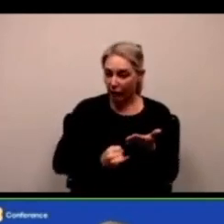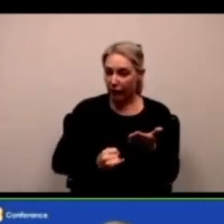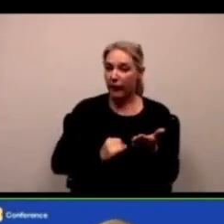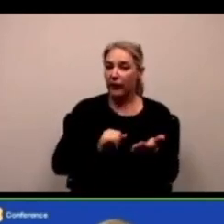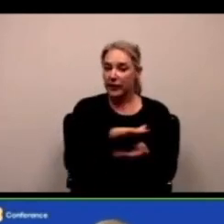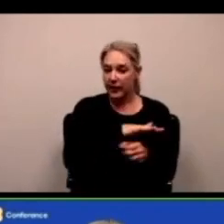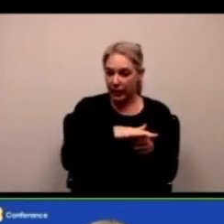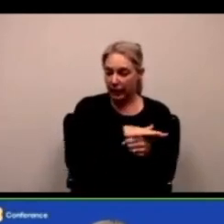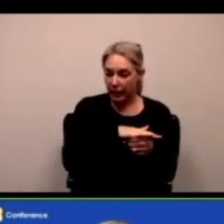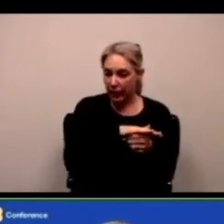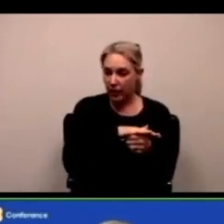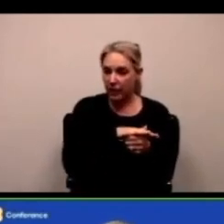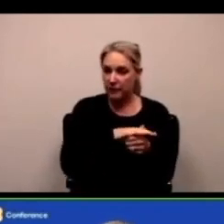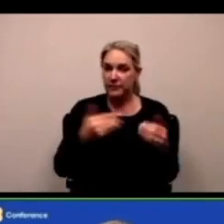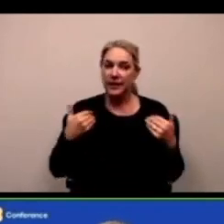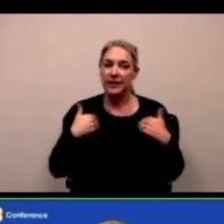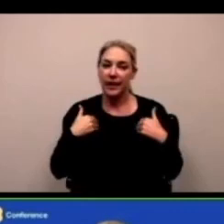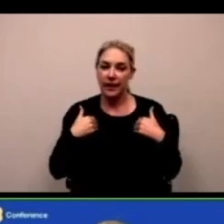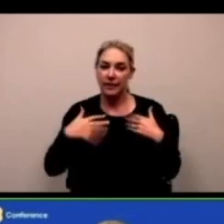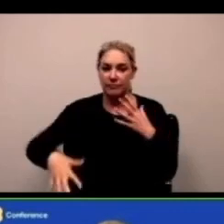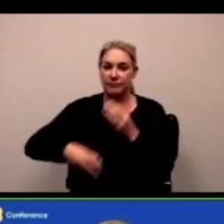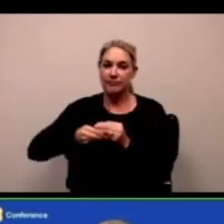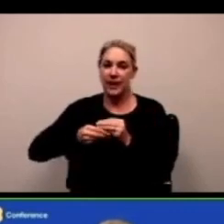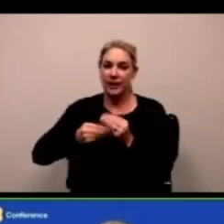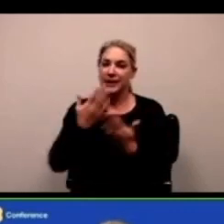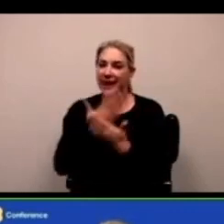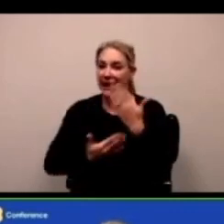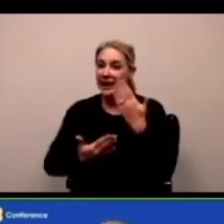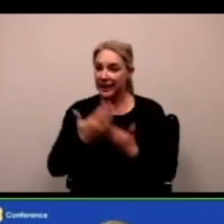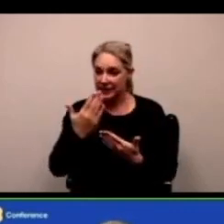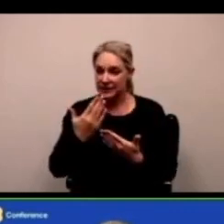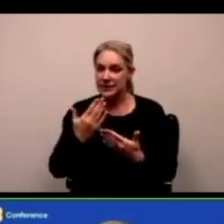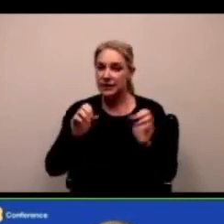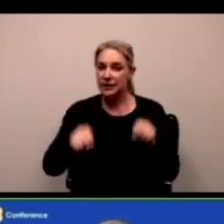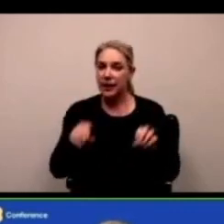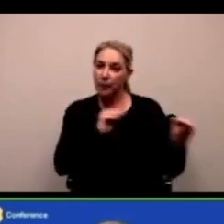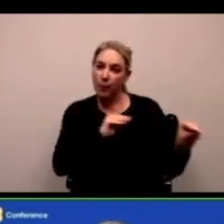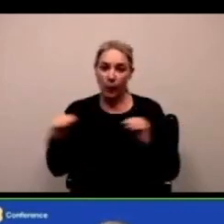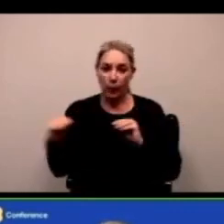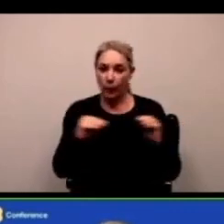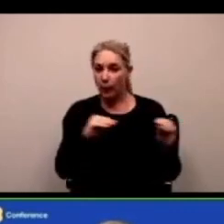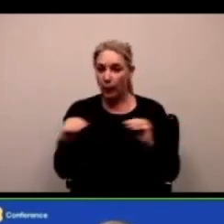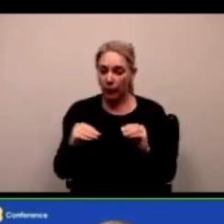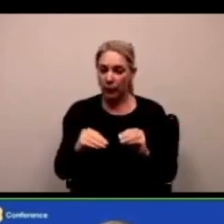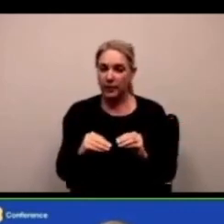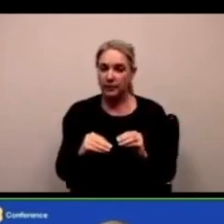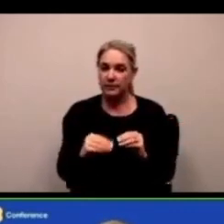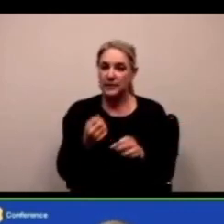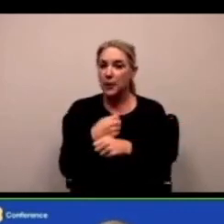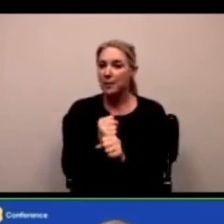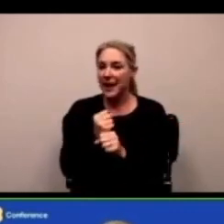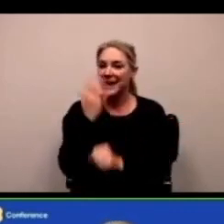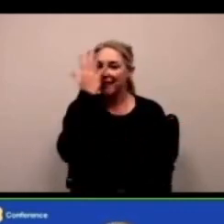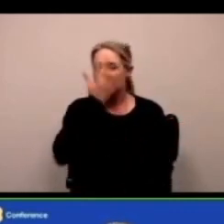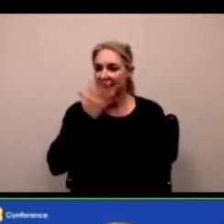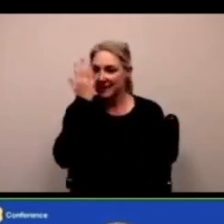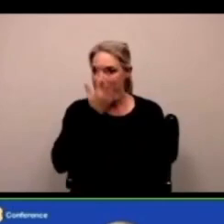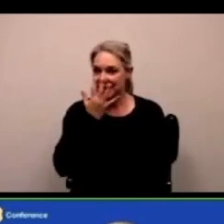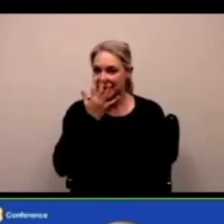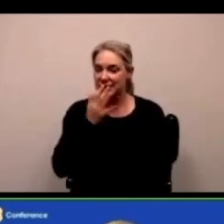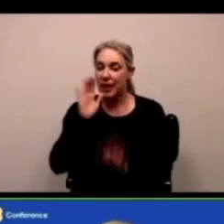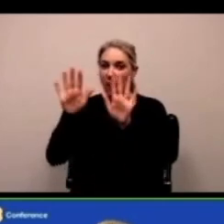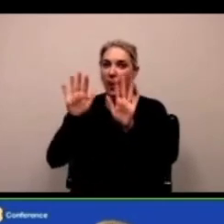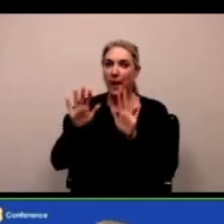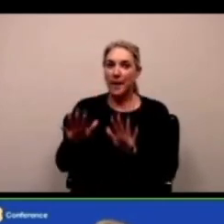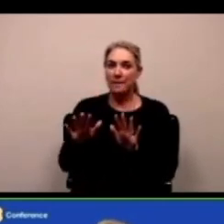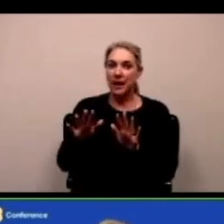and put the background so they look scared. So making faces. So, they were amazed at just